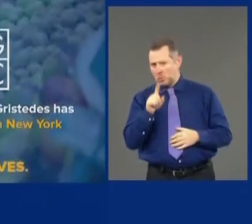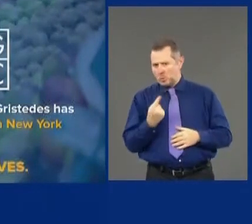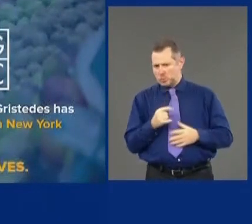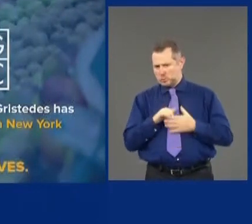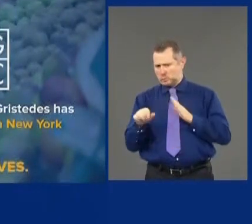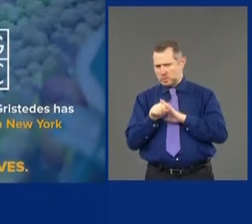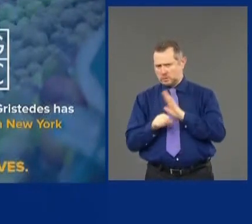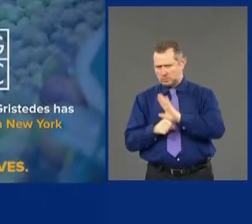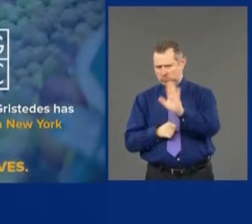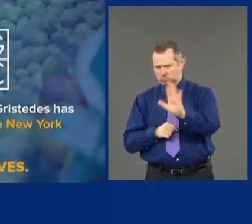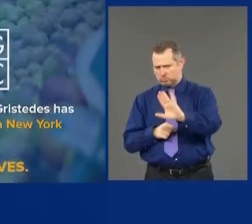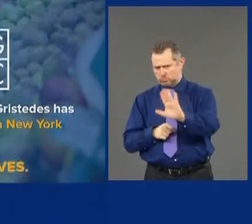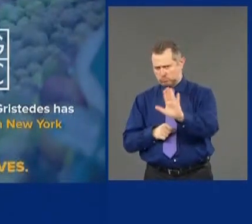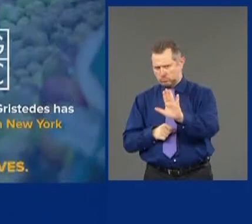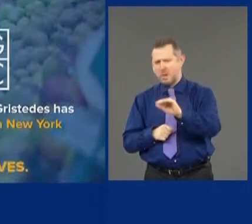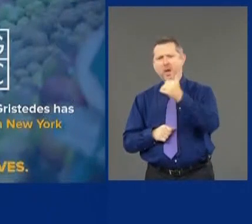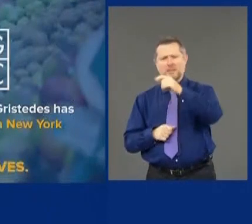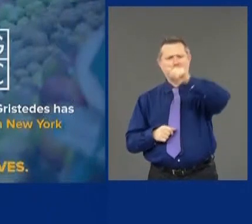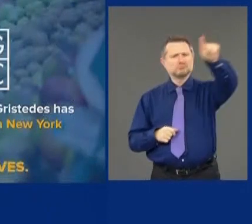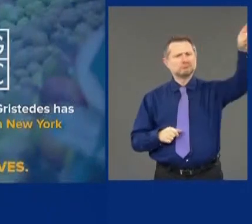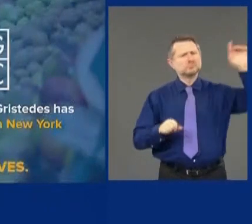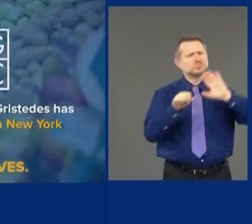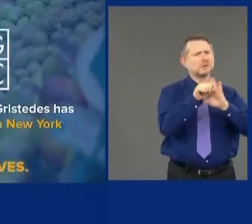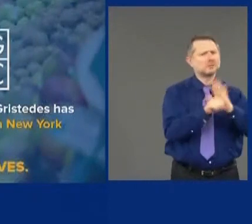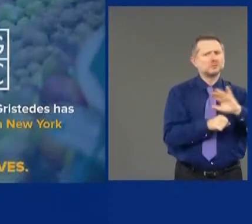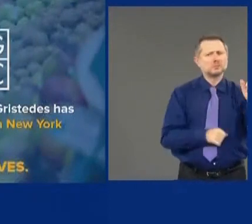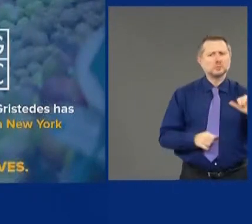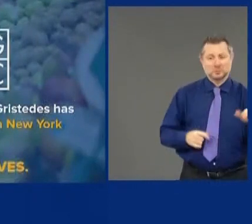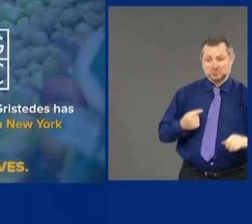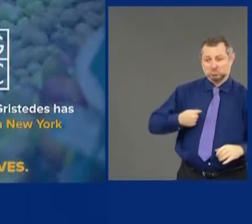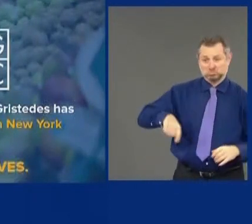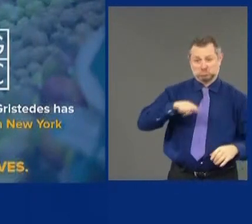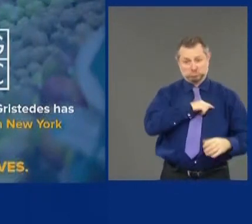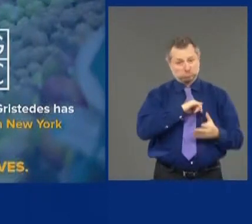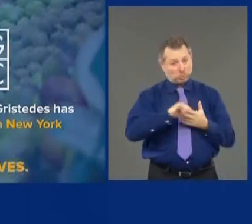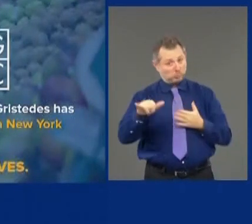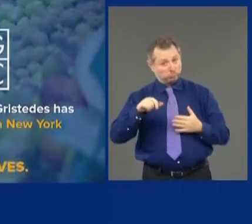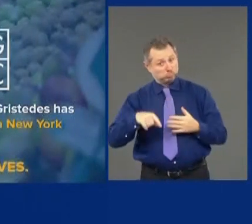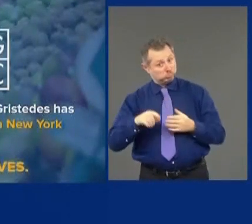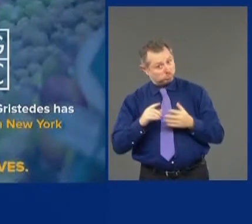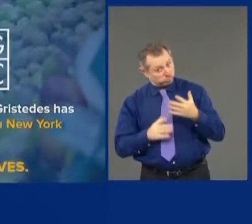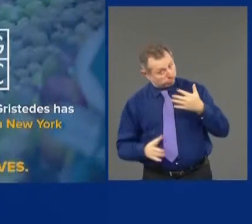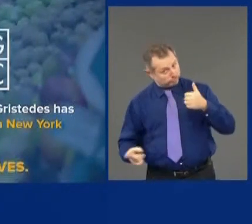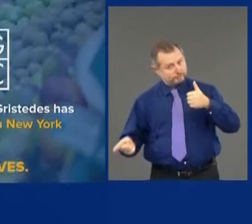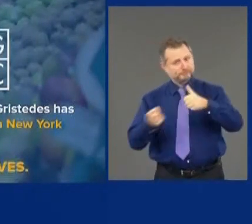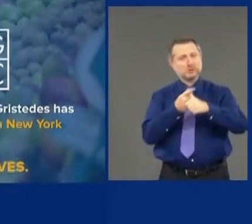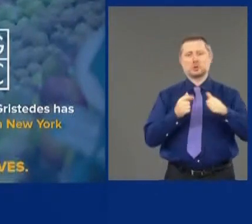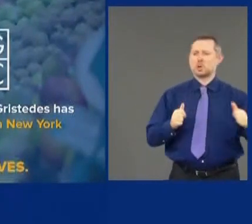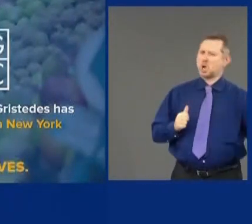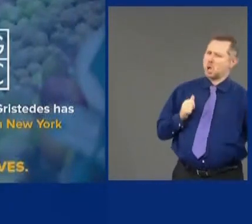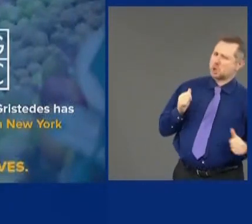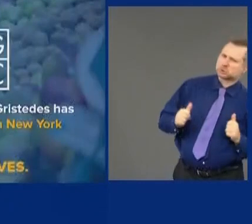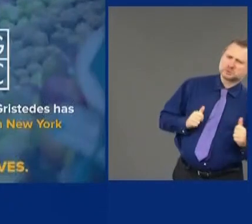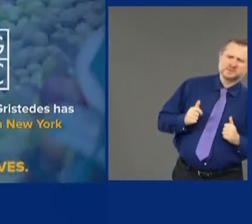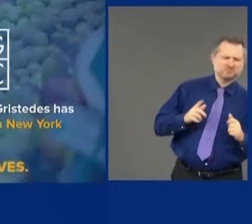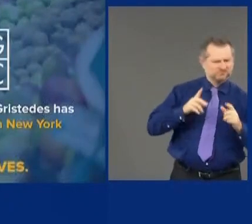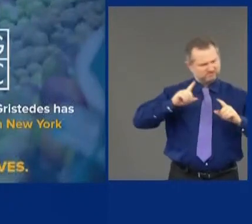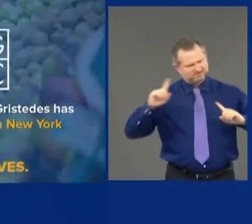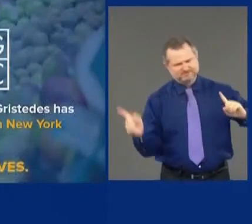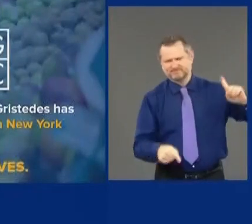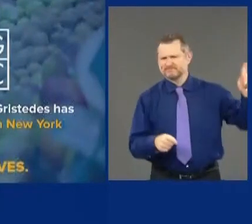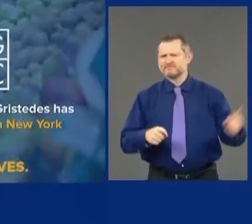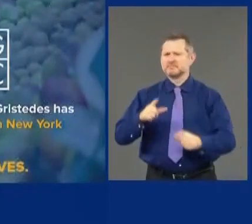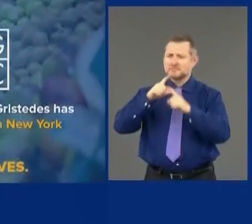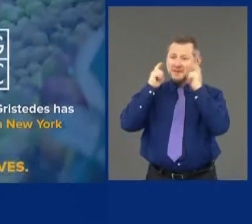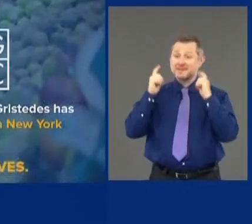thing, wear a mask. We were the most aggressive on masks. We were the first on masks. California just went to